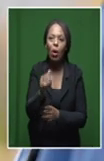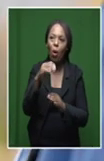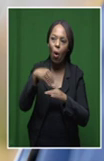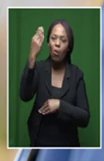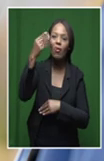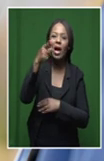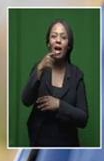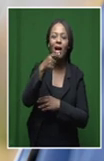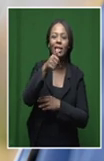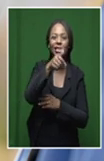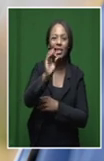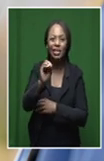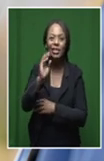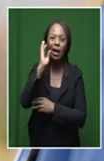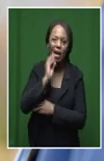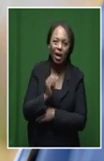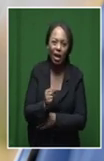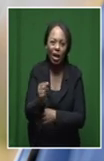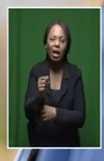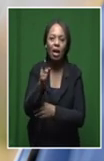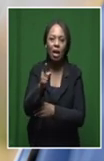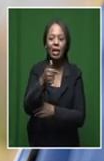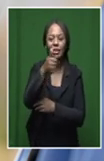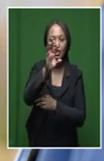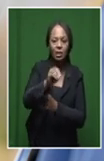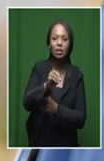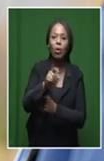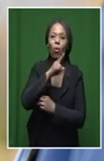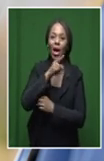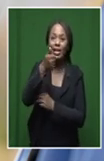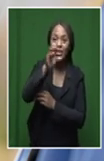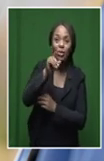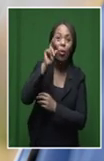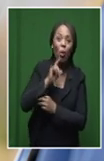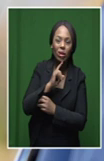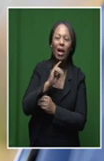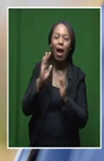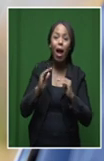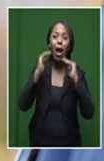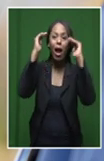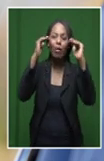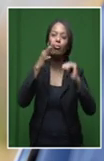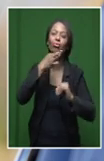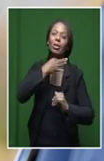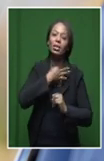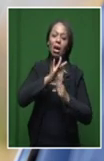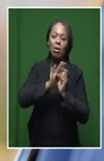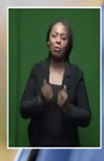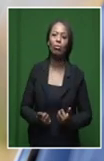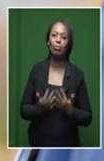that those are people who are at highest risk for severe COVID